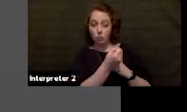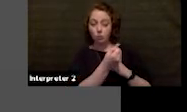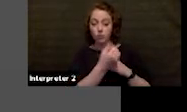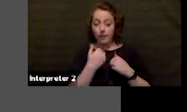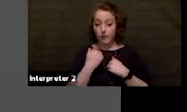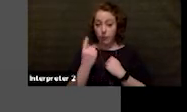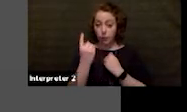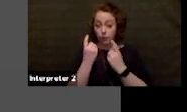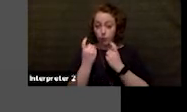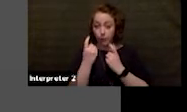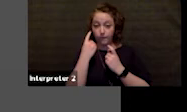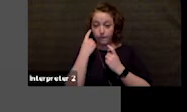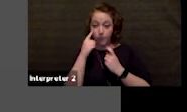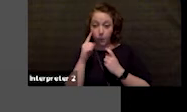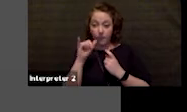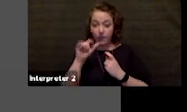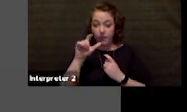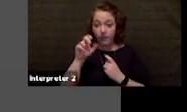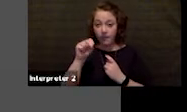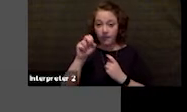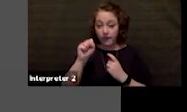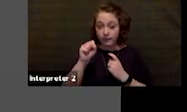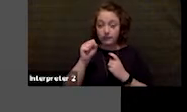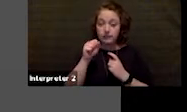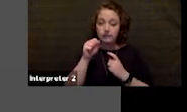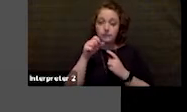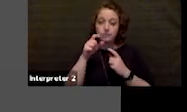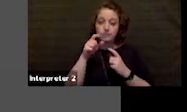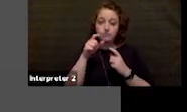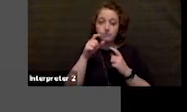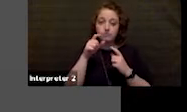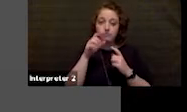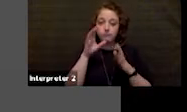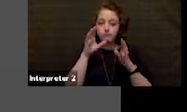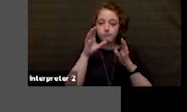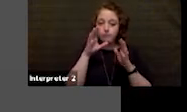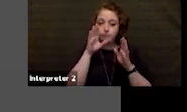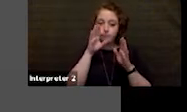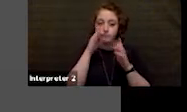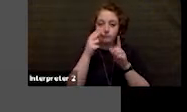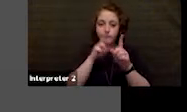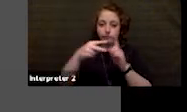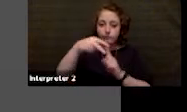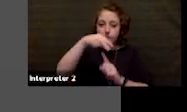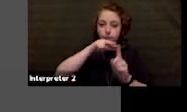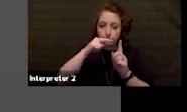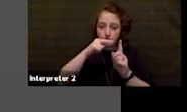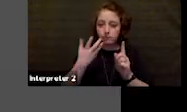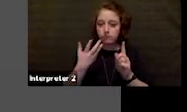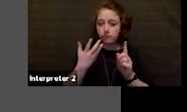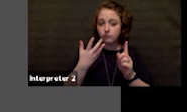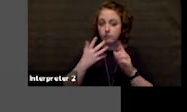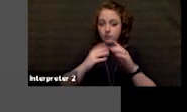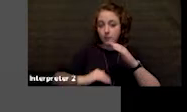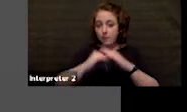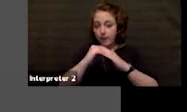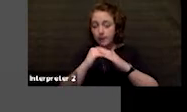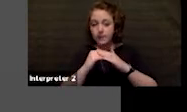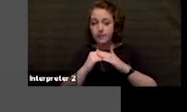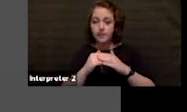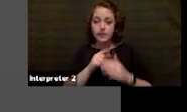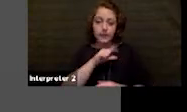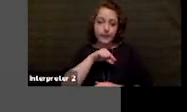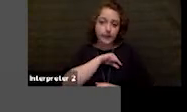sort of the lenses for consideration, the capacity, conditions assessment? It's a lot of things thrown at